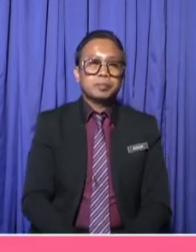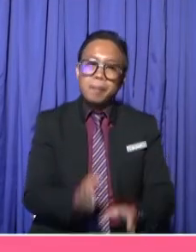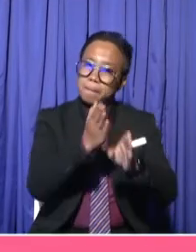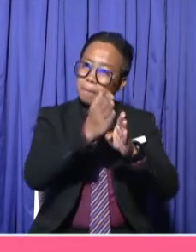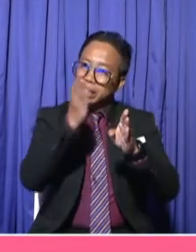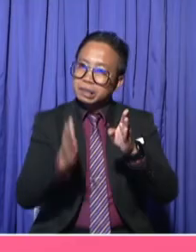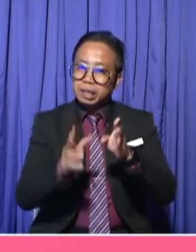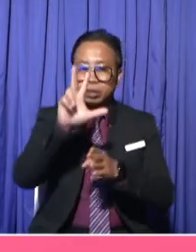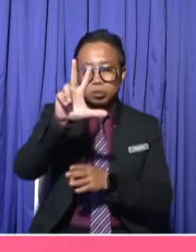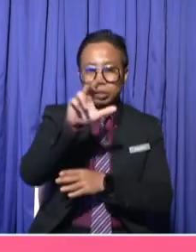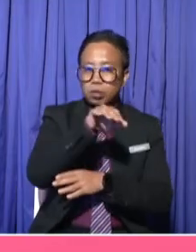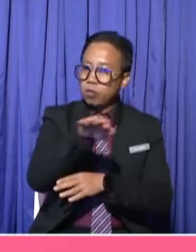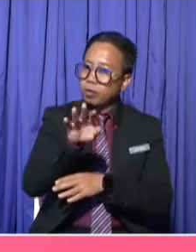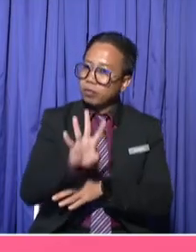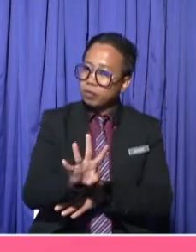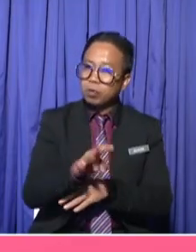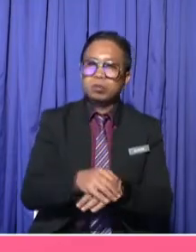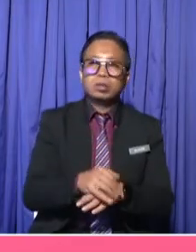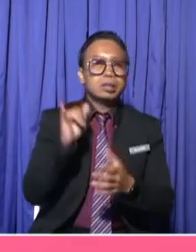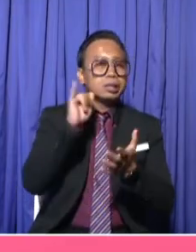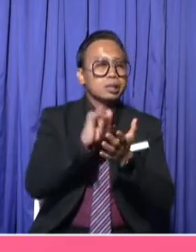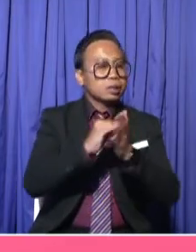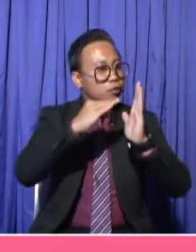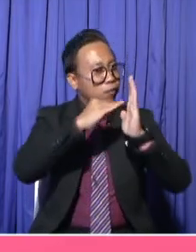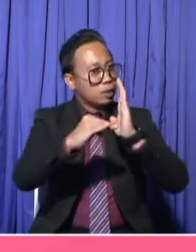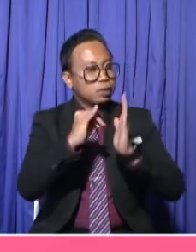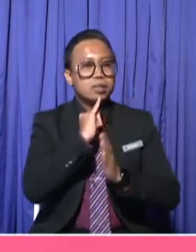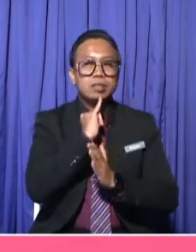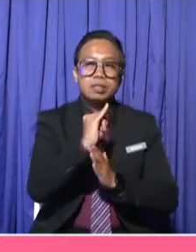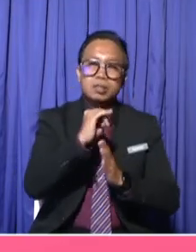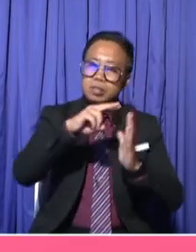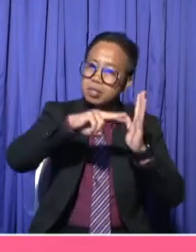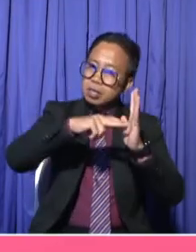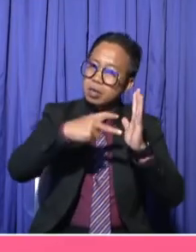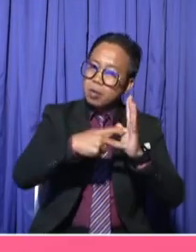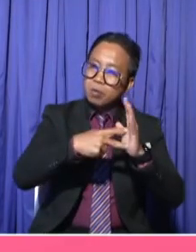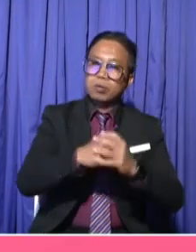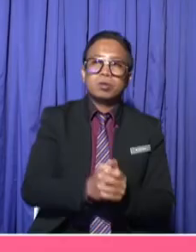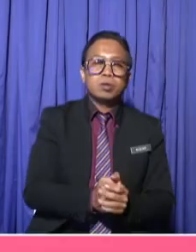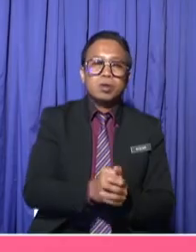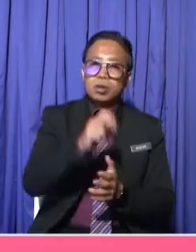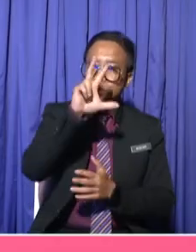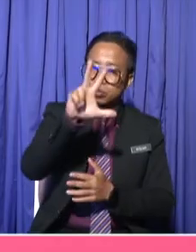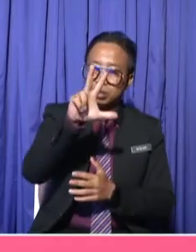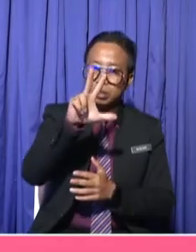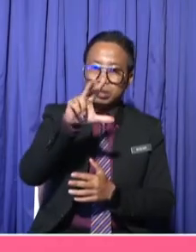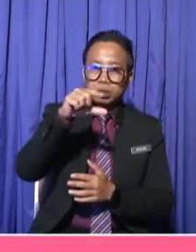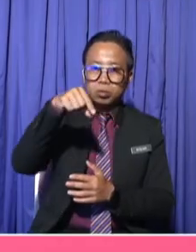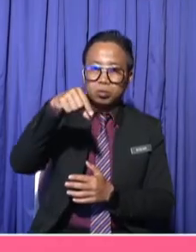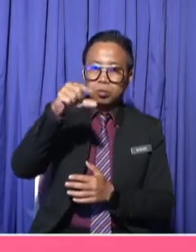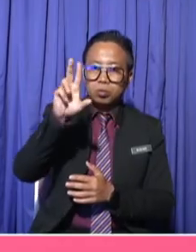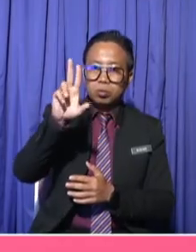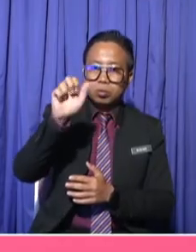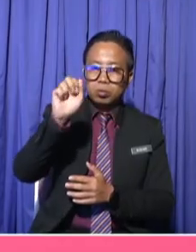Besides 3/4, this fraction is also known as 3/4.